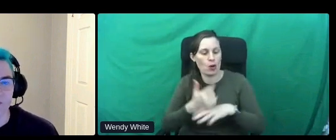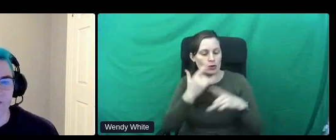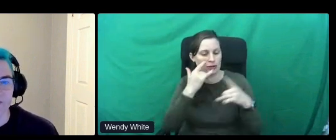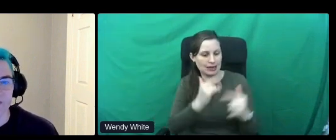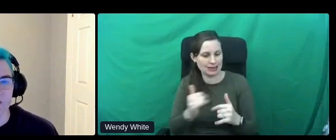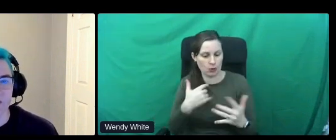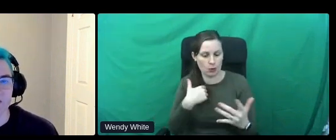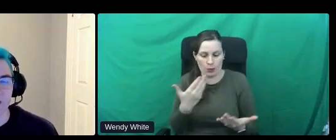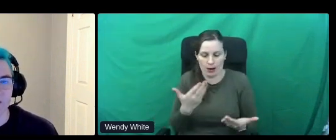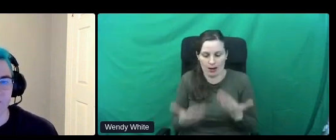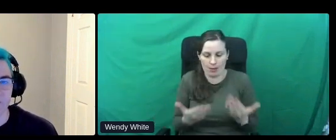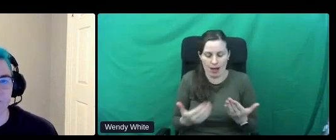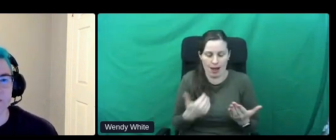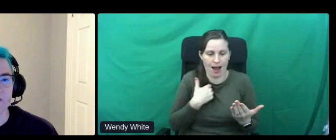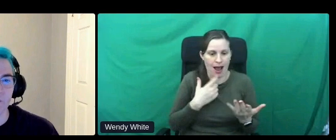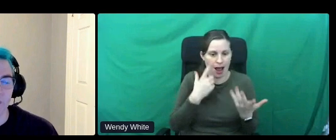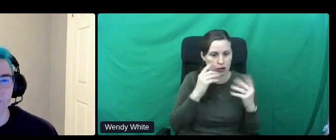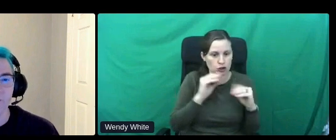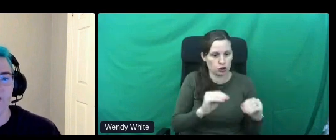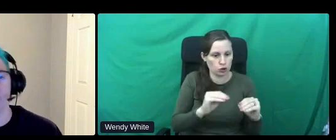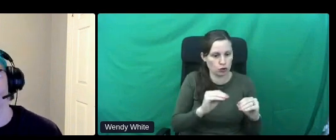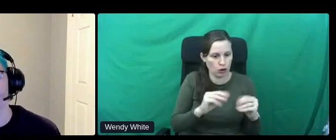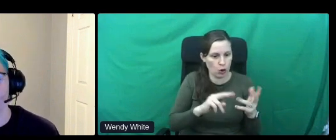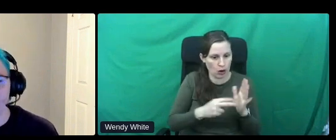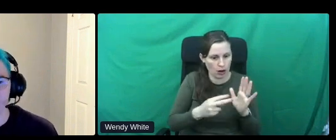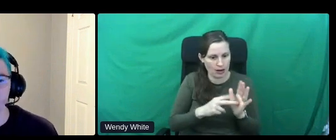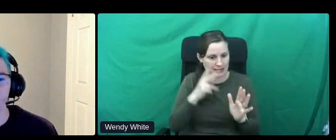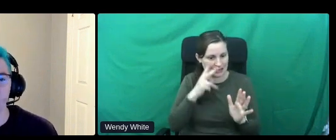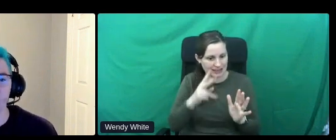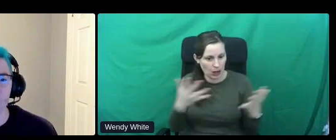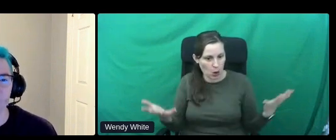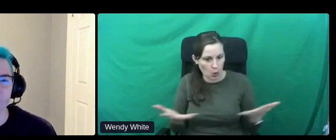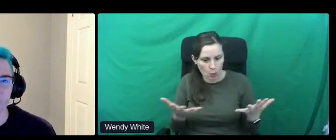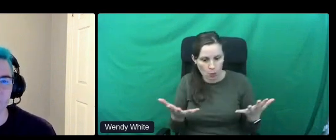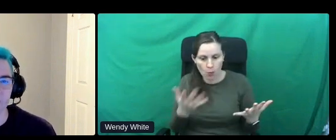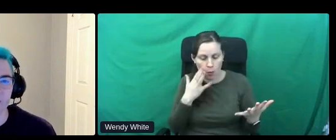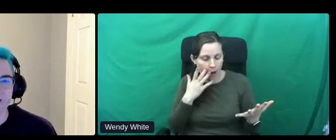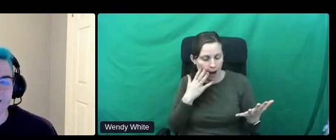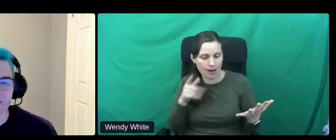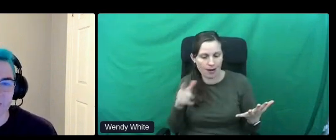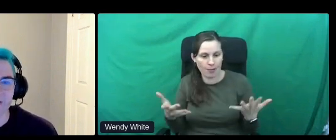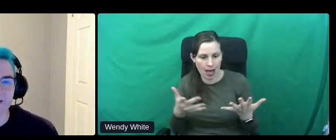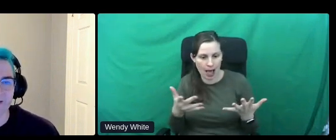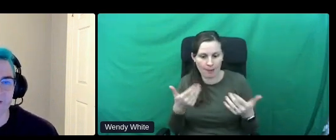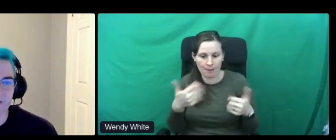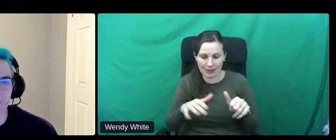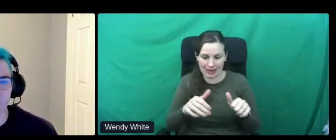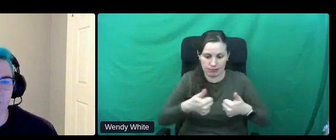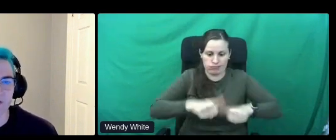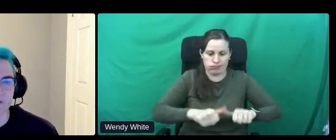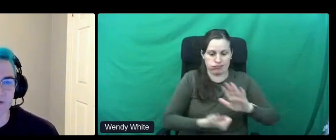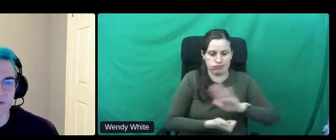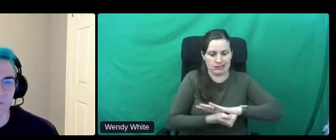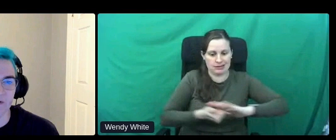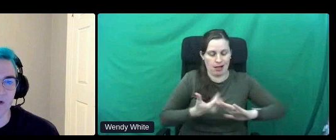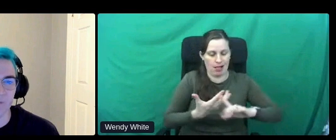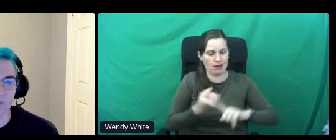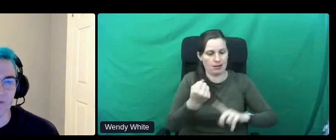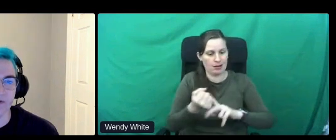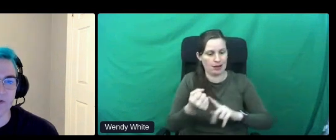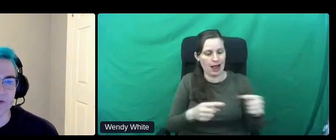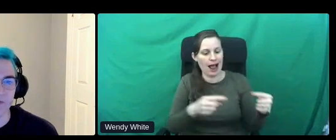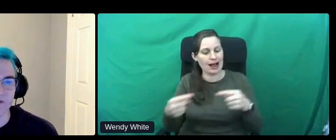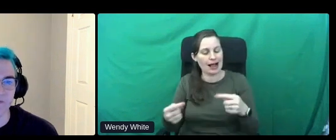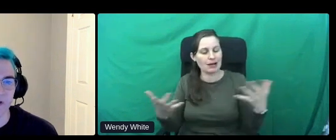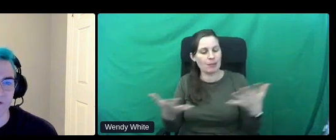our tutorialization against cognitive load to see when players were mastering a particular skill, and testing this against playtests to see whether or not